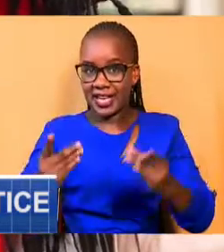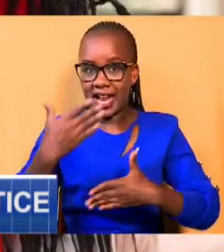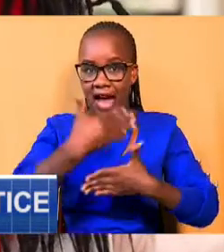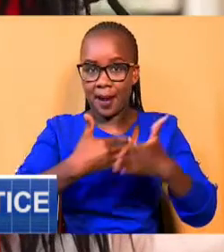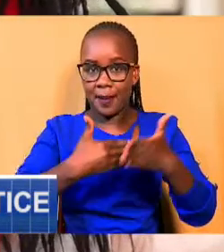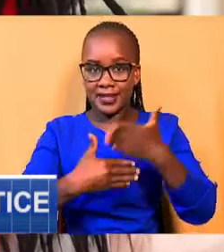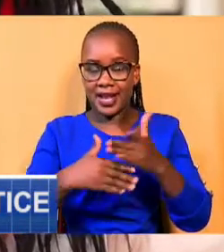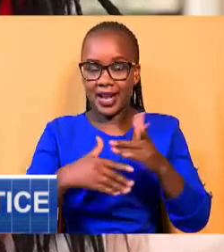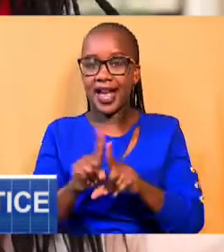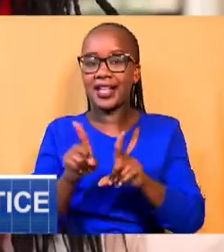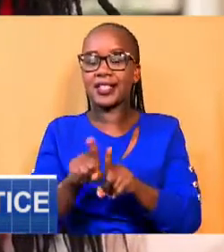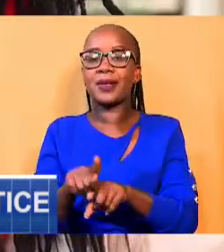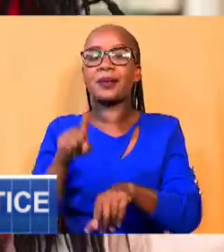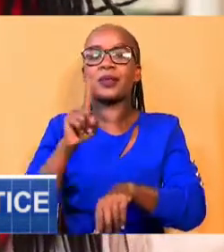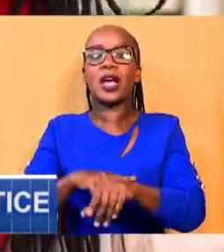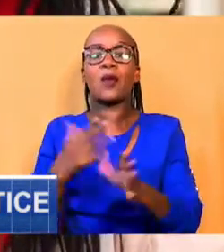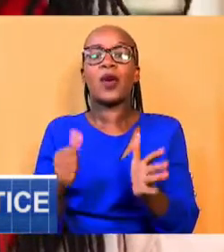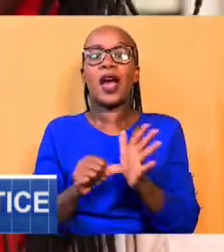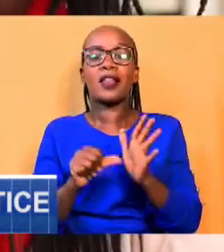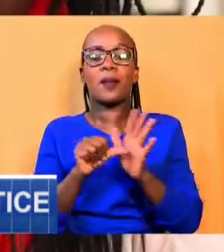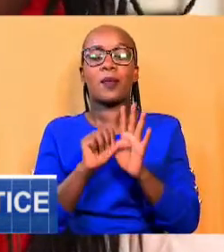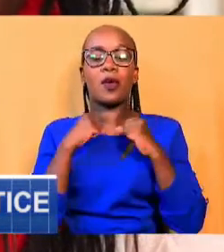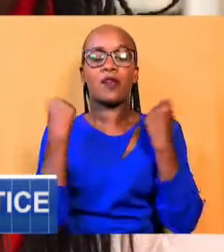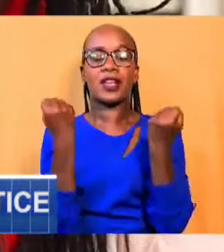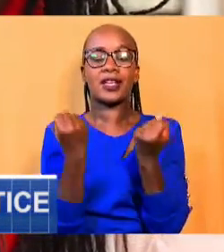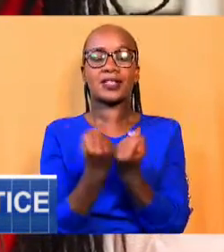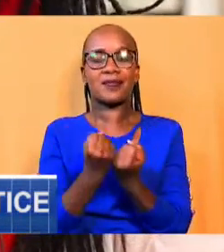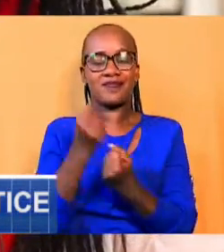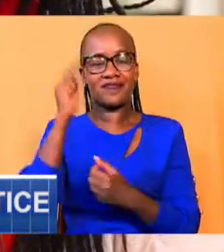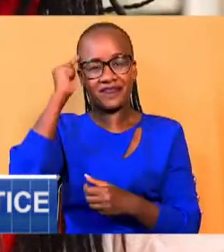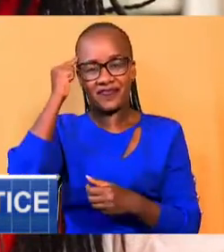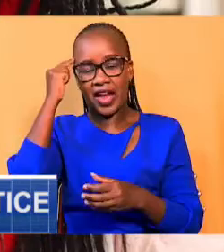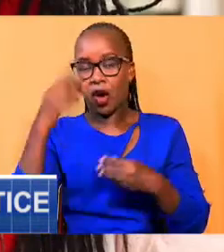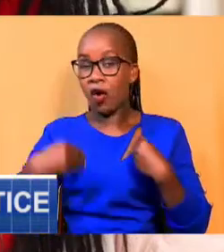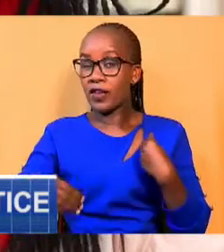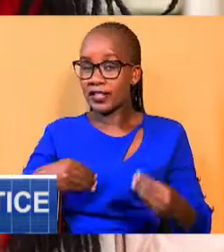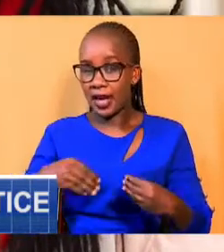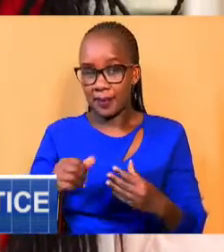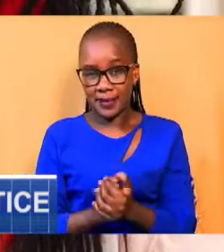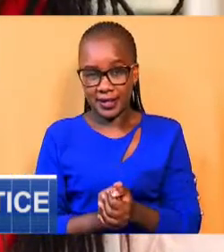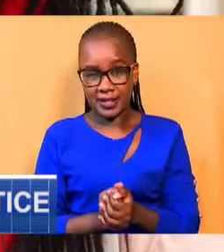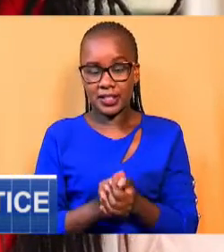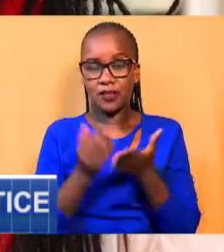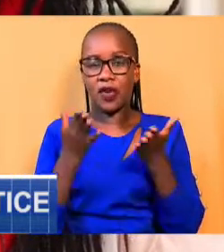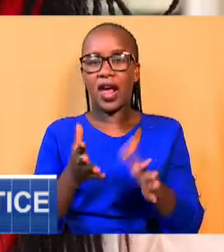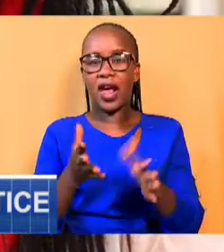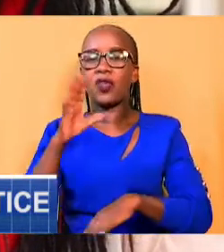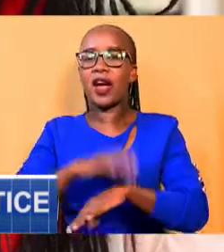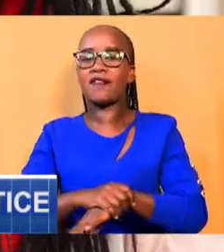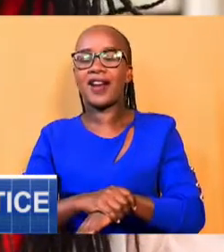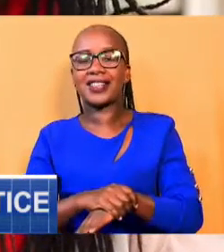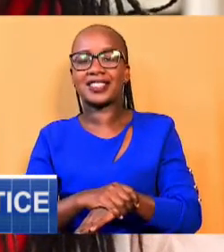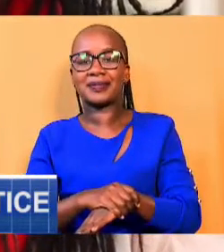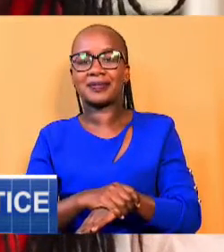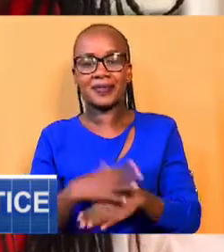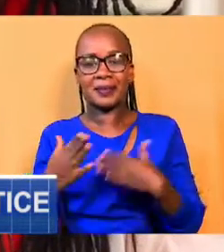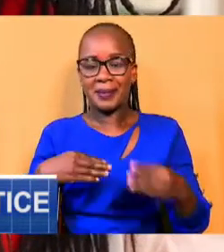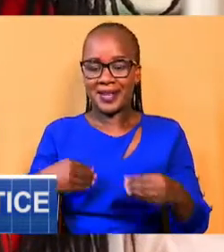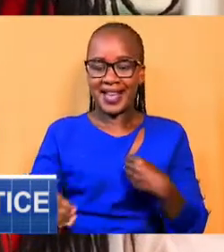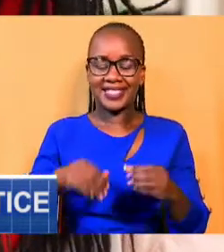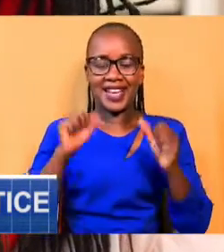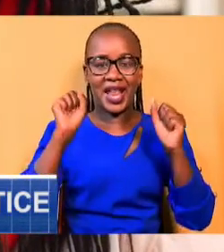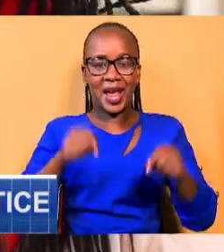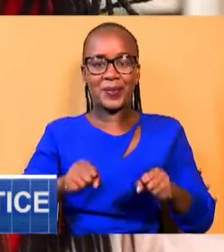set up. And at the same time, it's a problem with society's perception of disability. For instance, you'll find certain disabilities, people